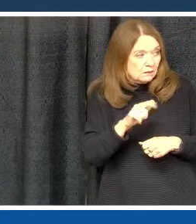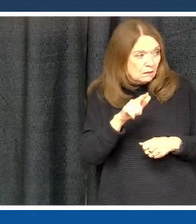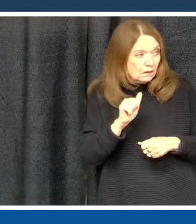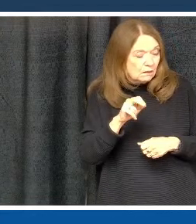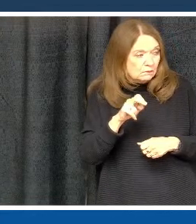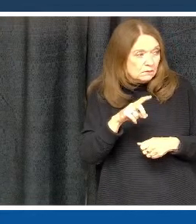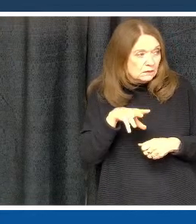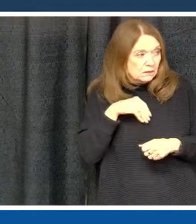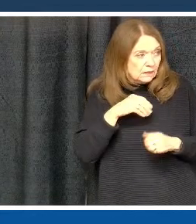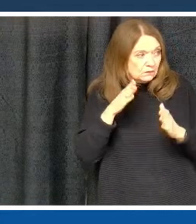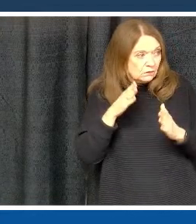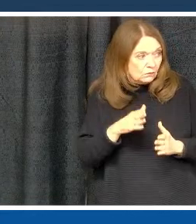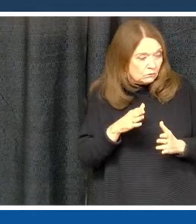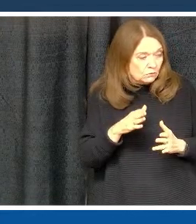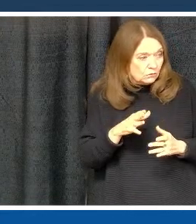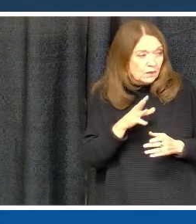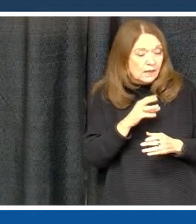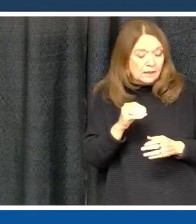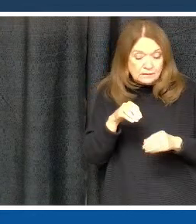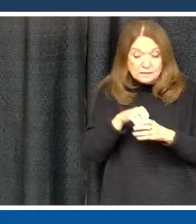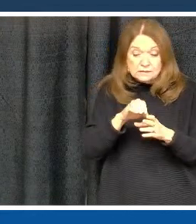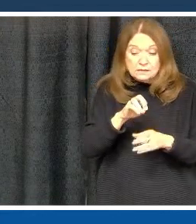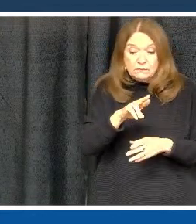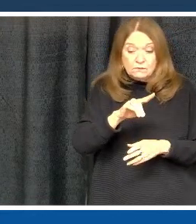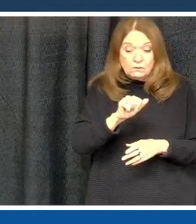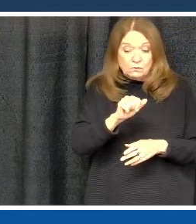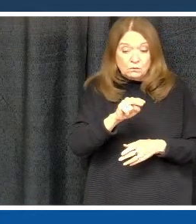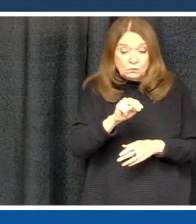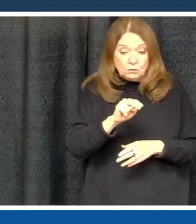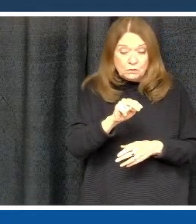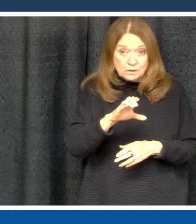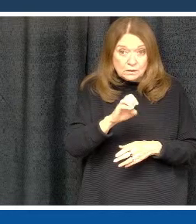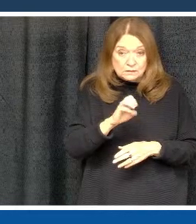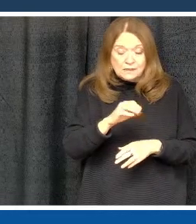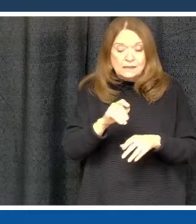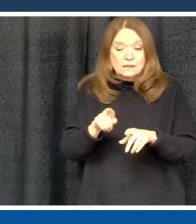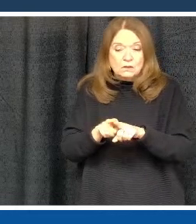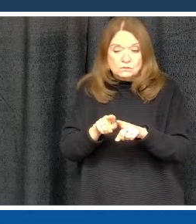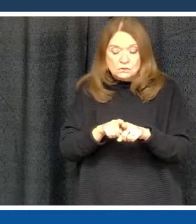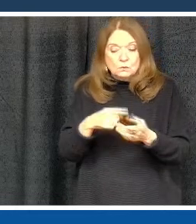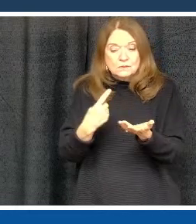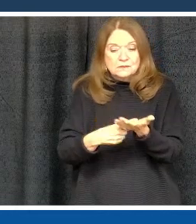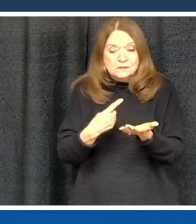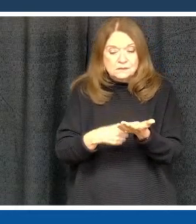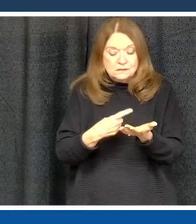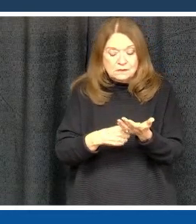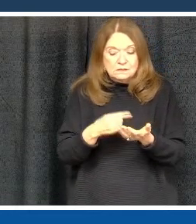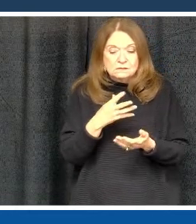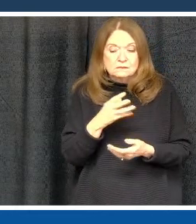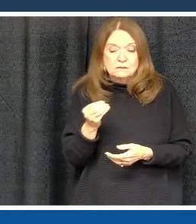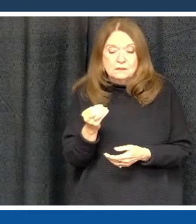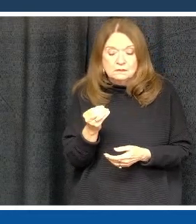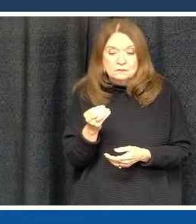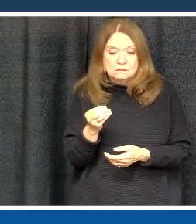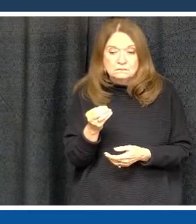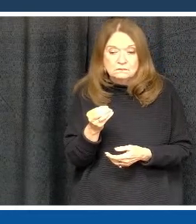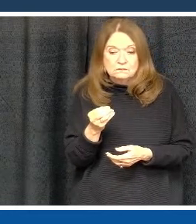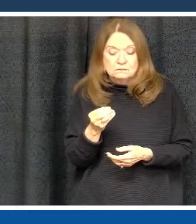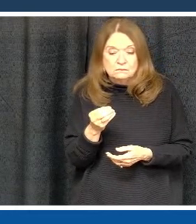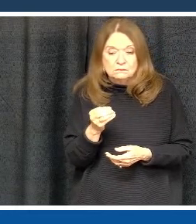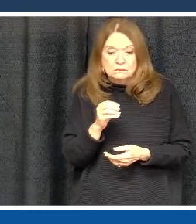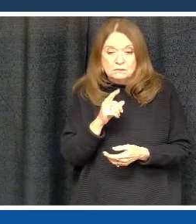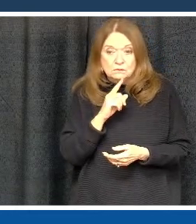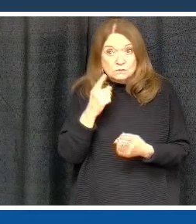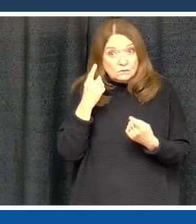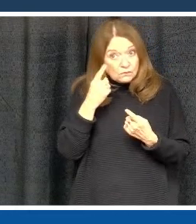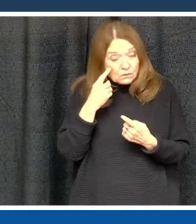landowner. It's in the ordinance. And also, it was actually it was discussed, and it was felt